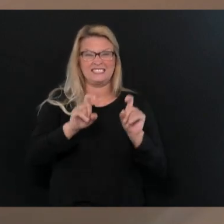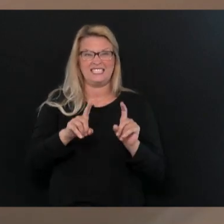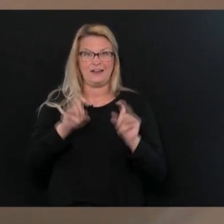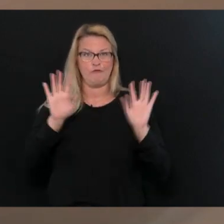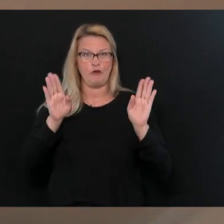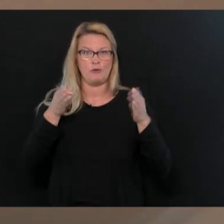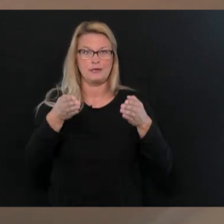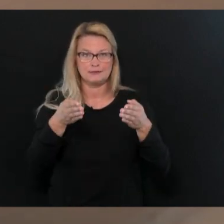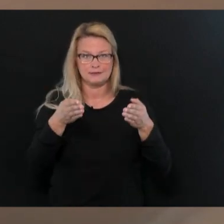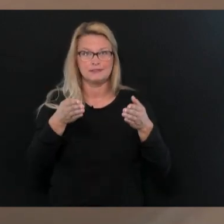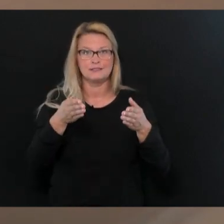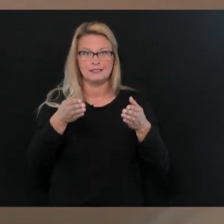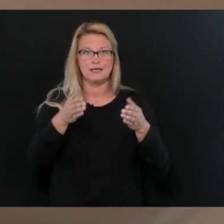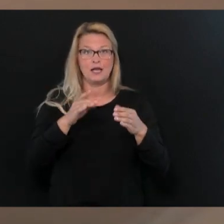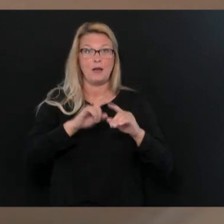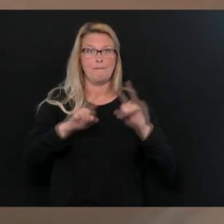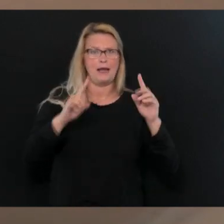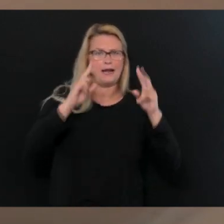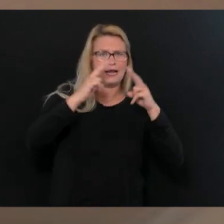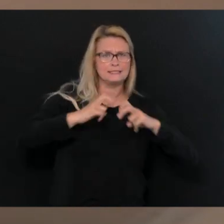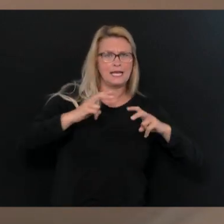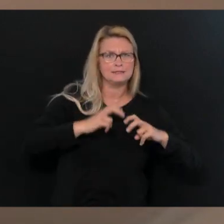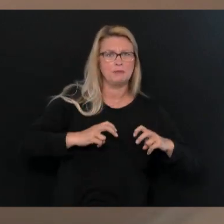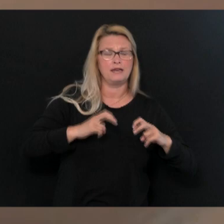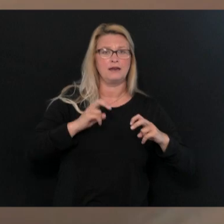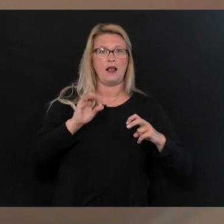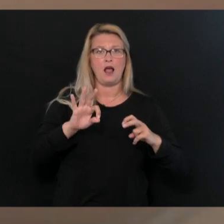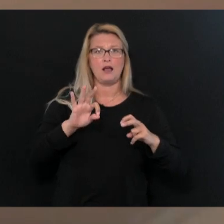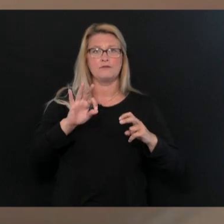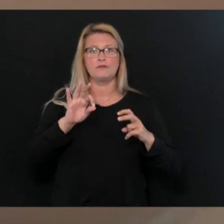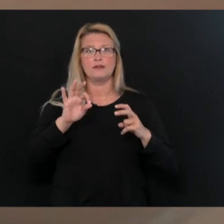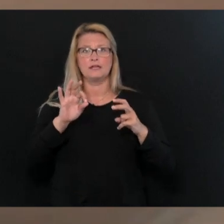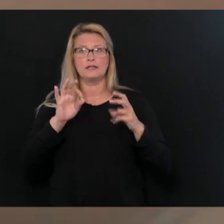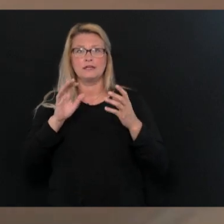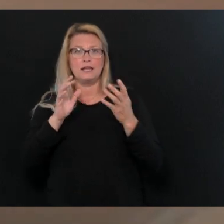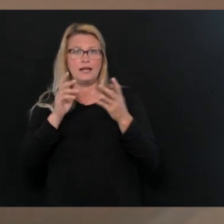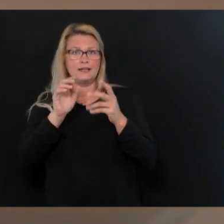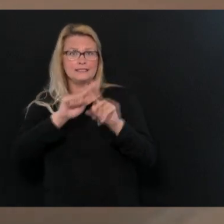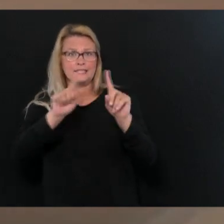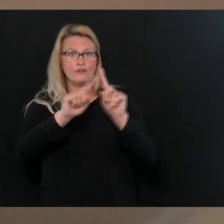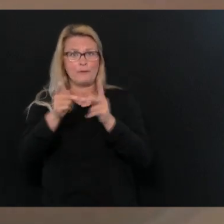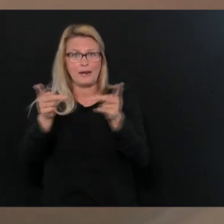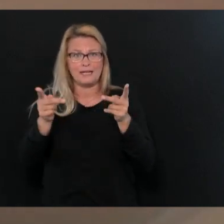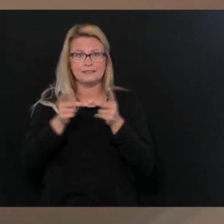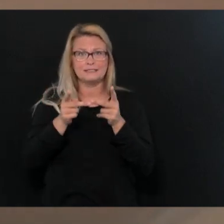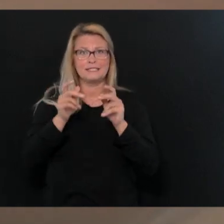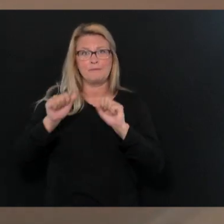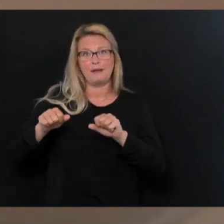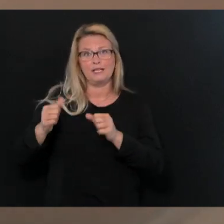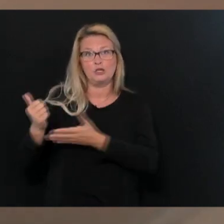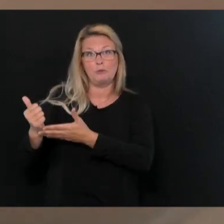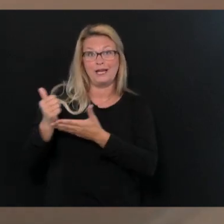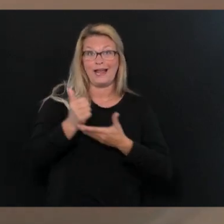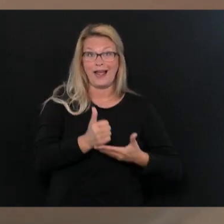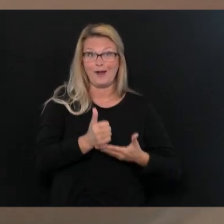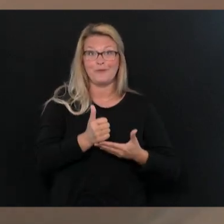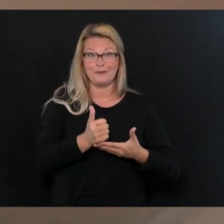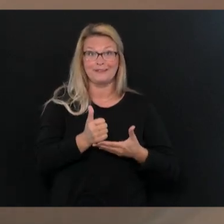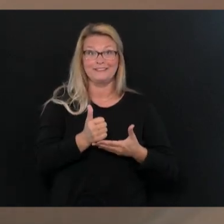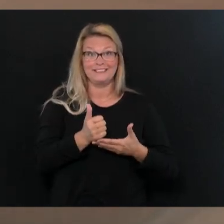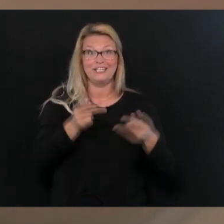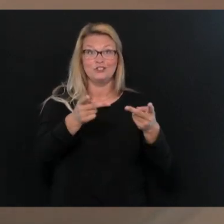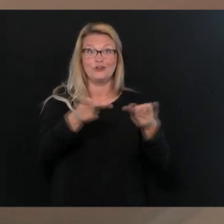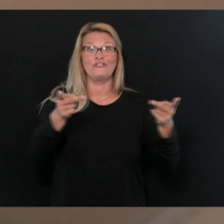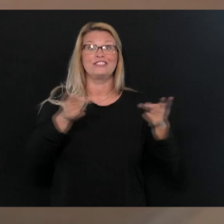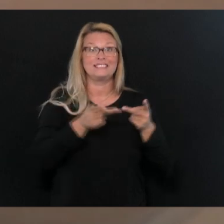but also assessment of the place and ability to bring help to a facility that